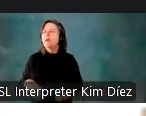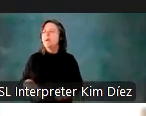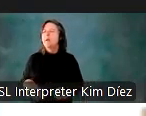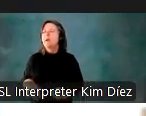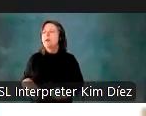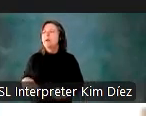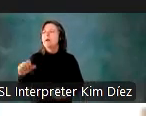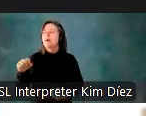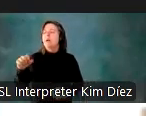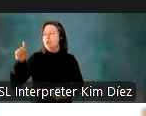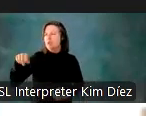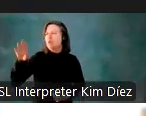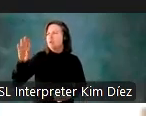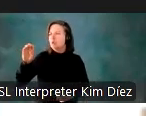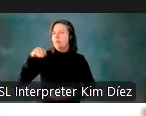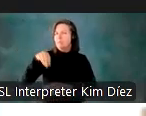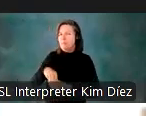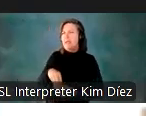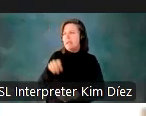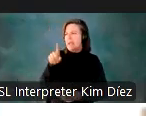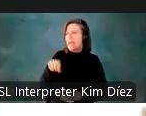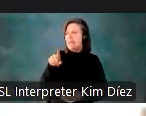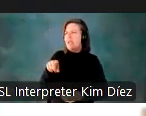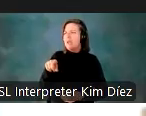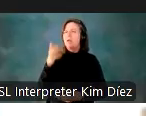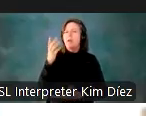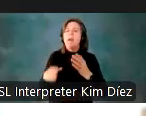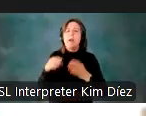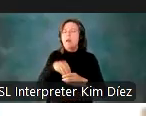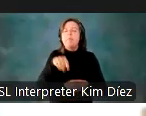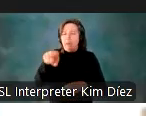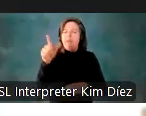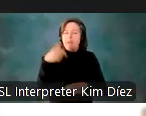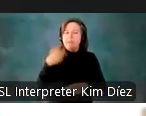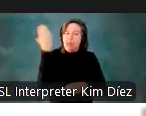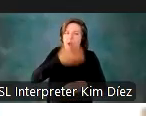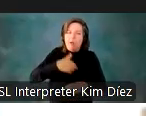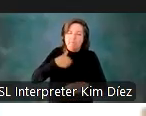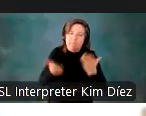Yeah, it should have been in there. Maybe it was in there and I missed it.